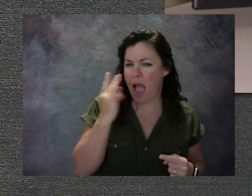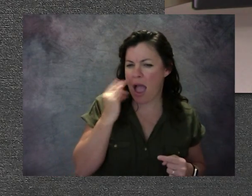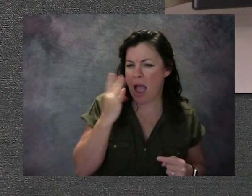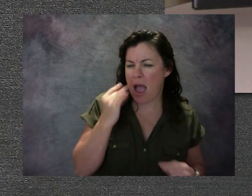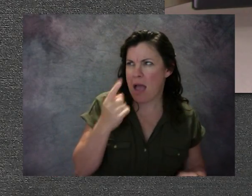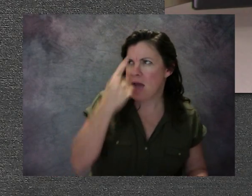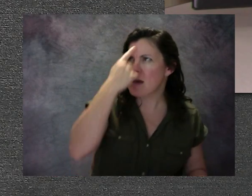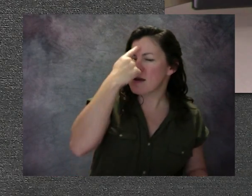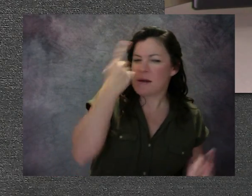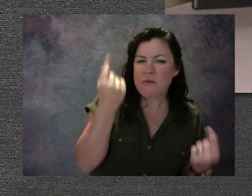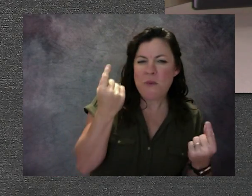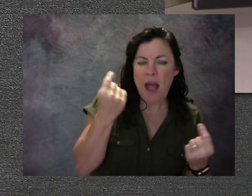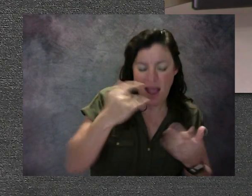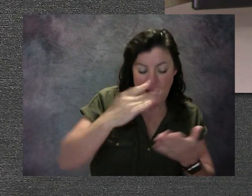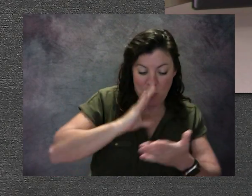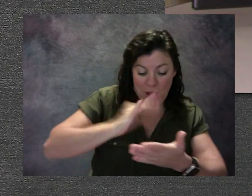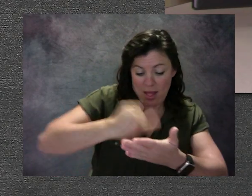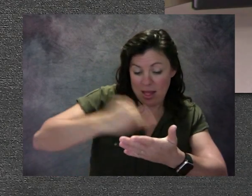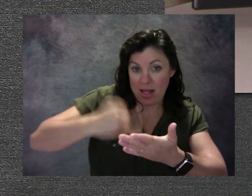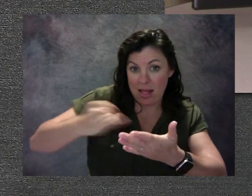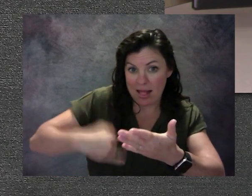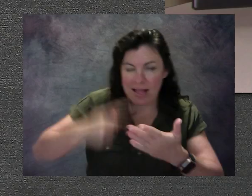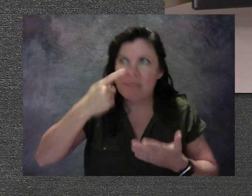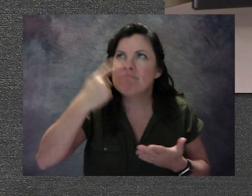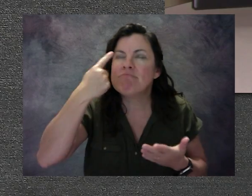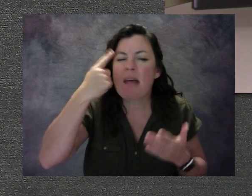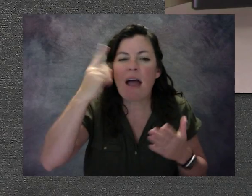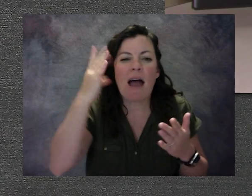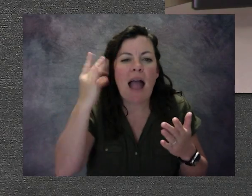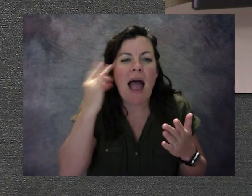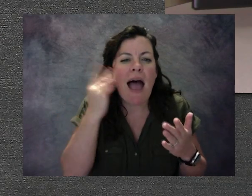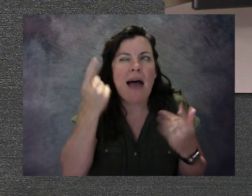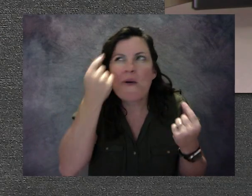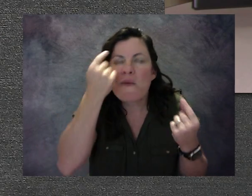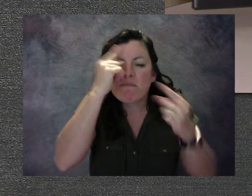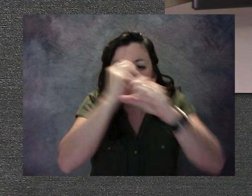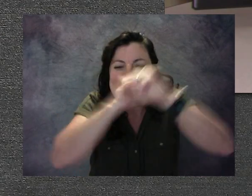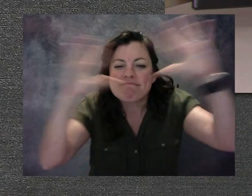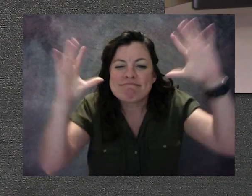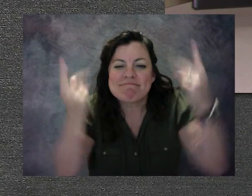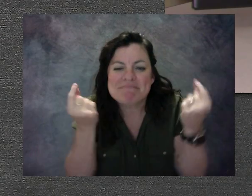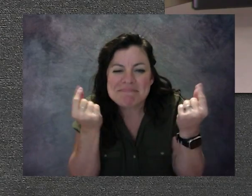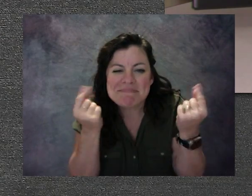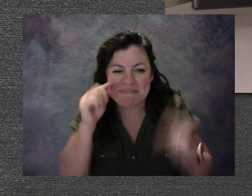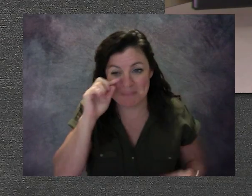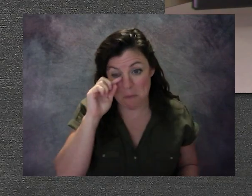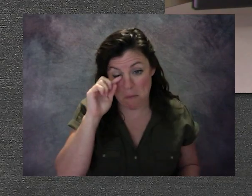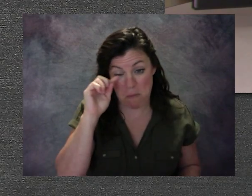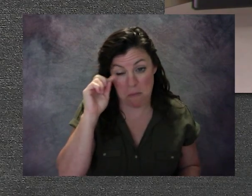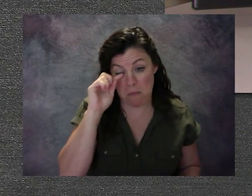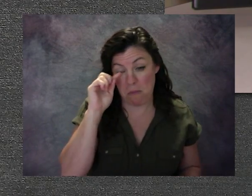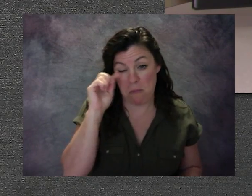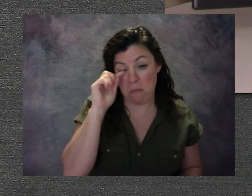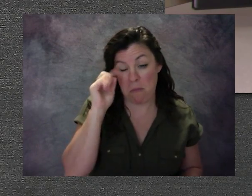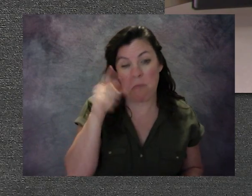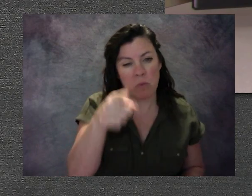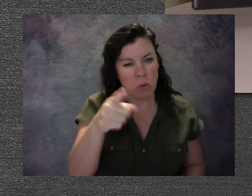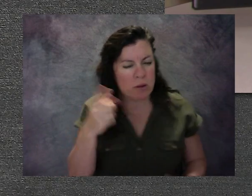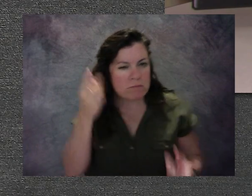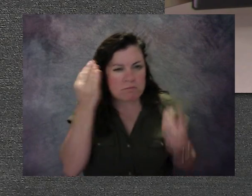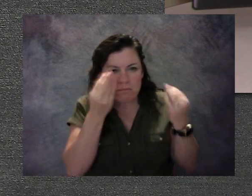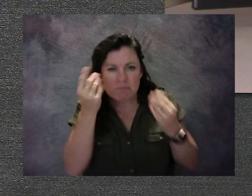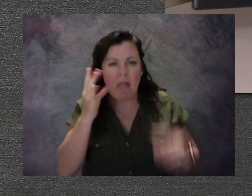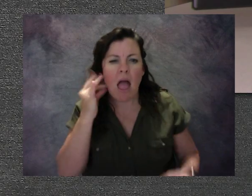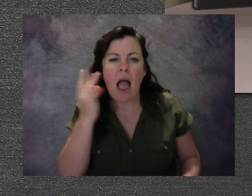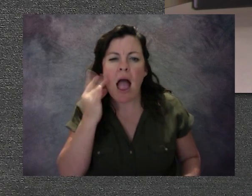other things your cat would be thinking about? I'm thinking what I know about cats and